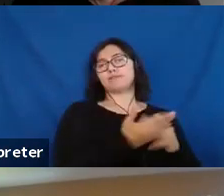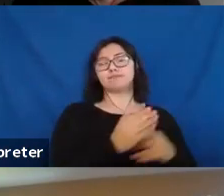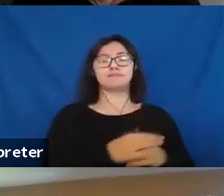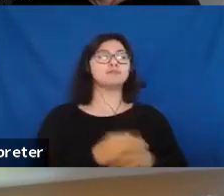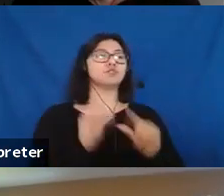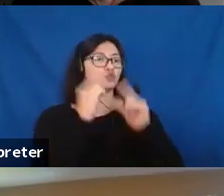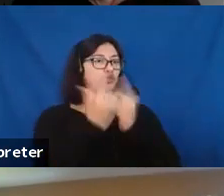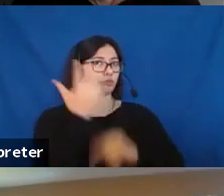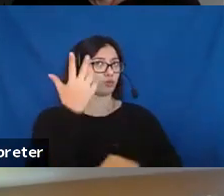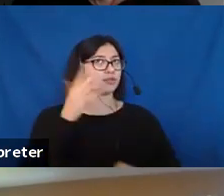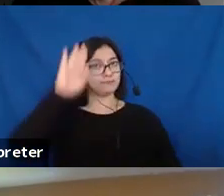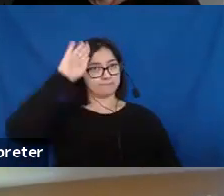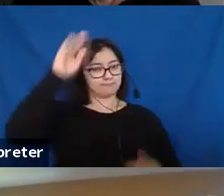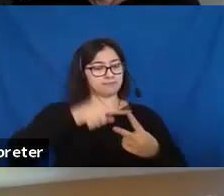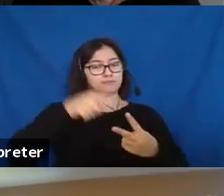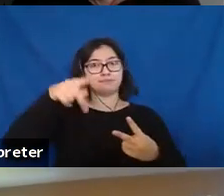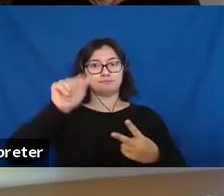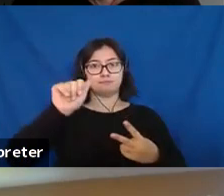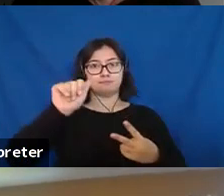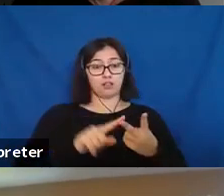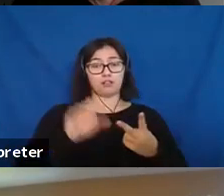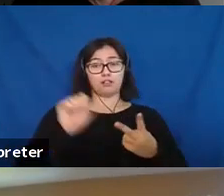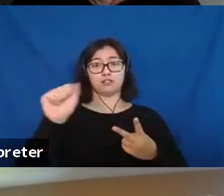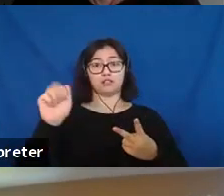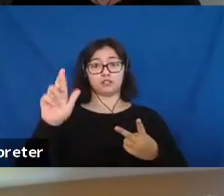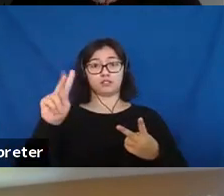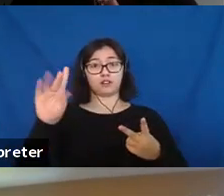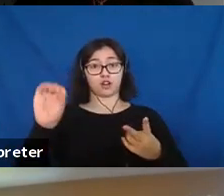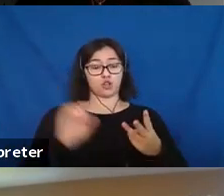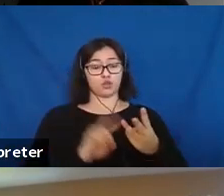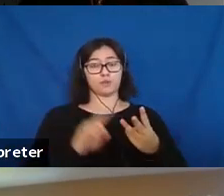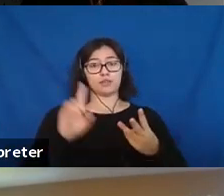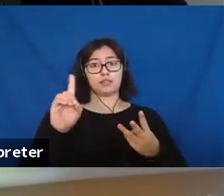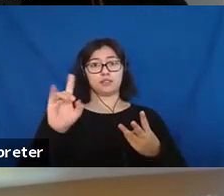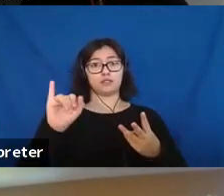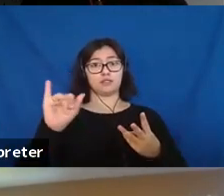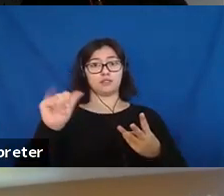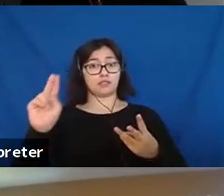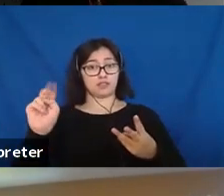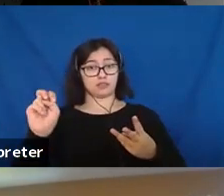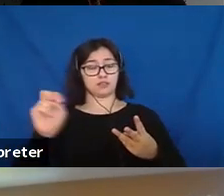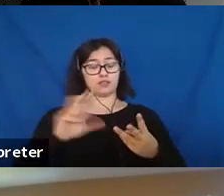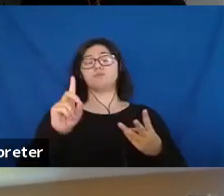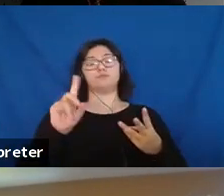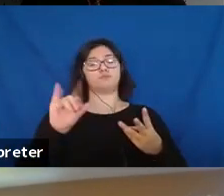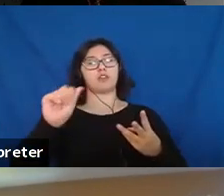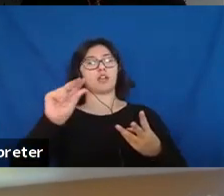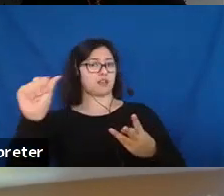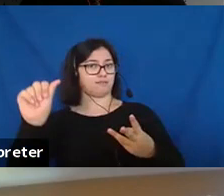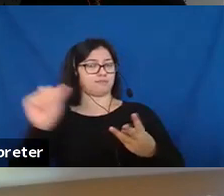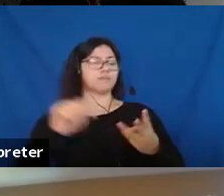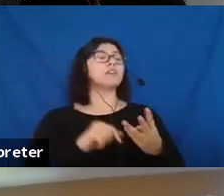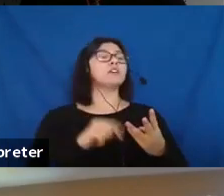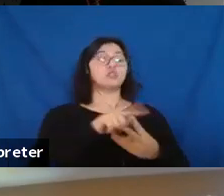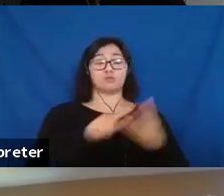was Paul, Sarko, and Deanne and Diana. So what we came